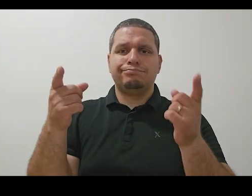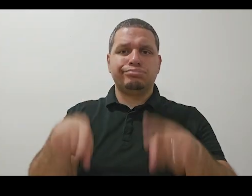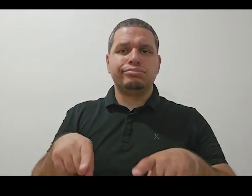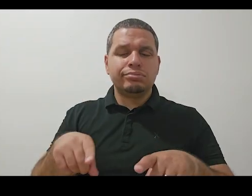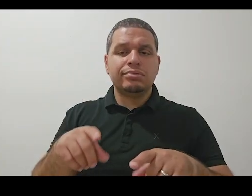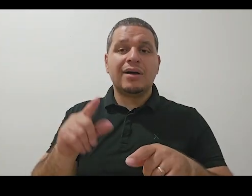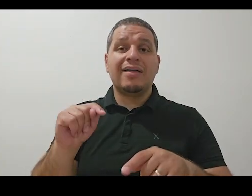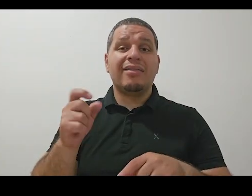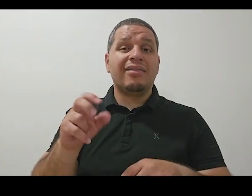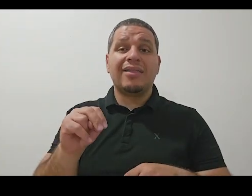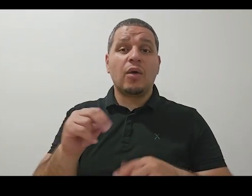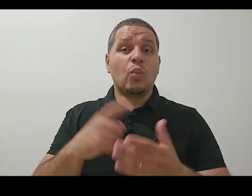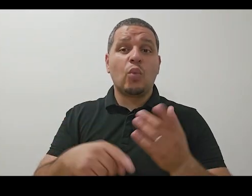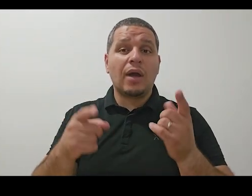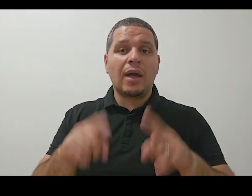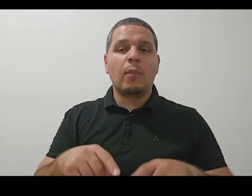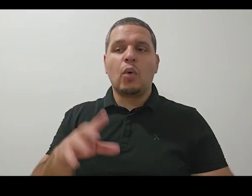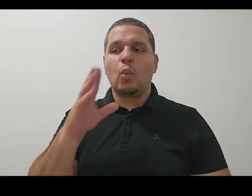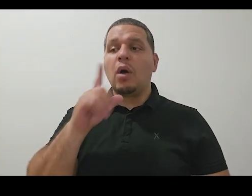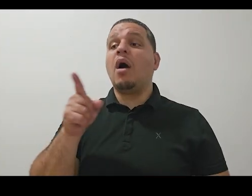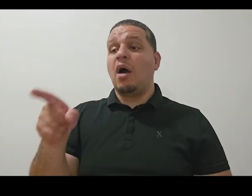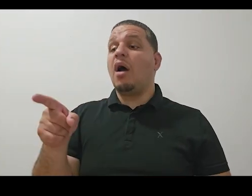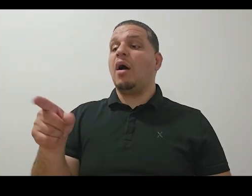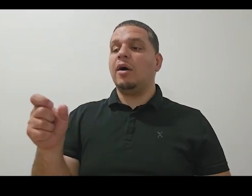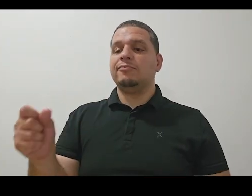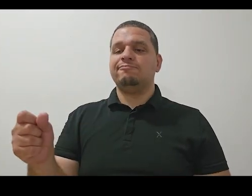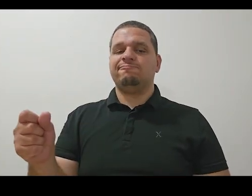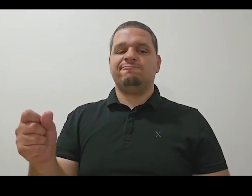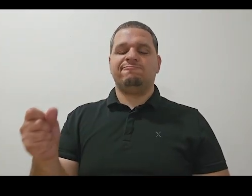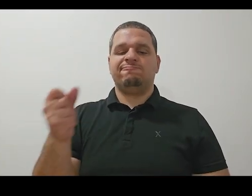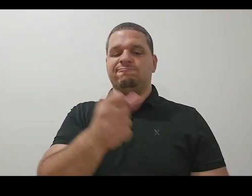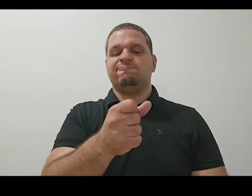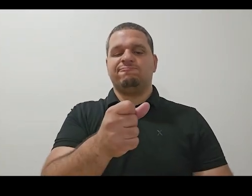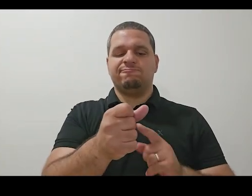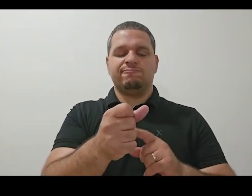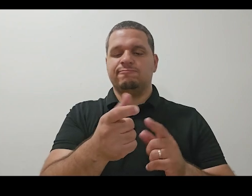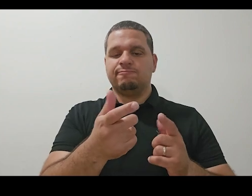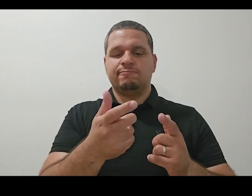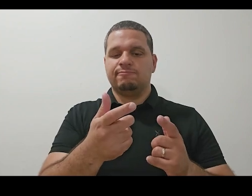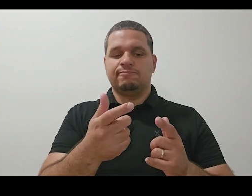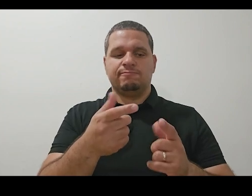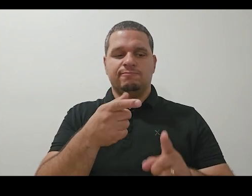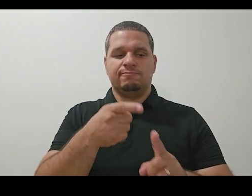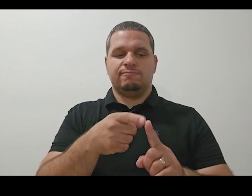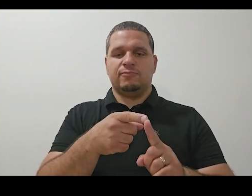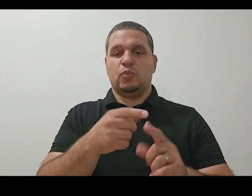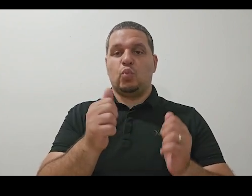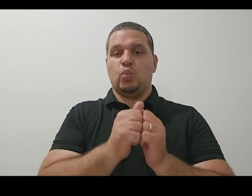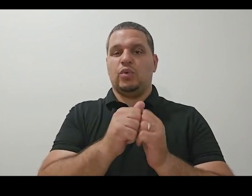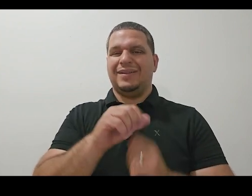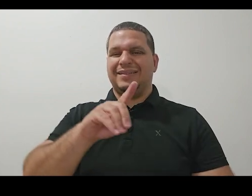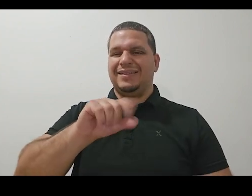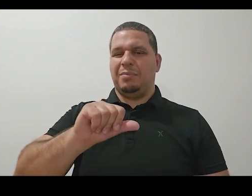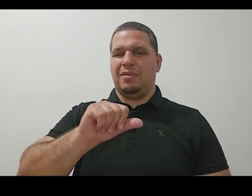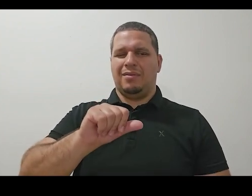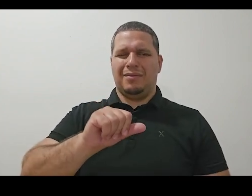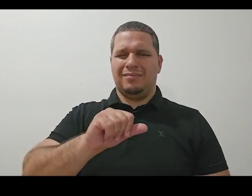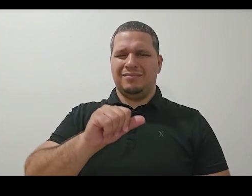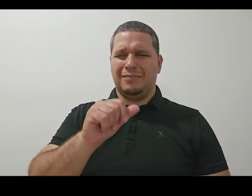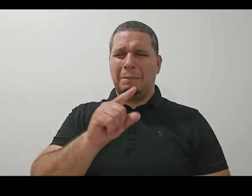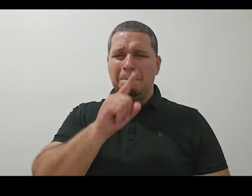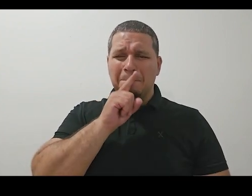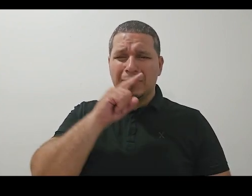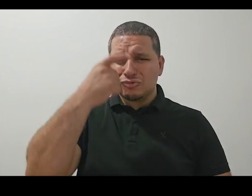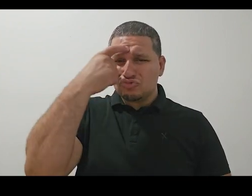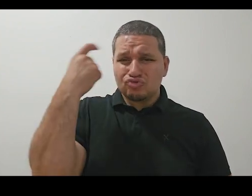events, and then what'll end up happening, they'll stick them with a child that is disabled. Now it has